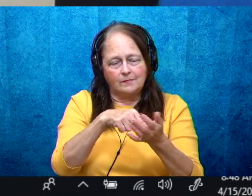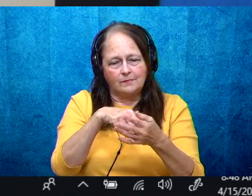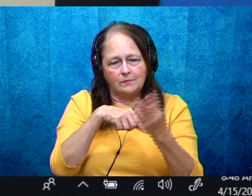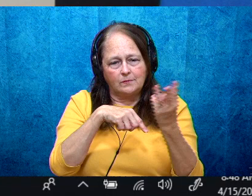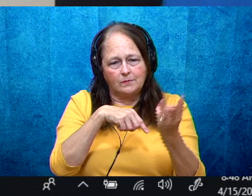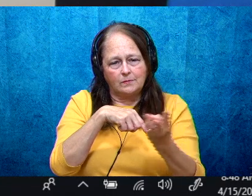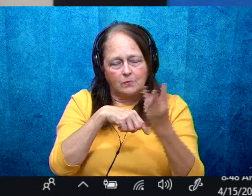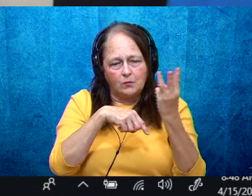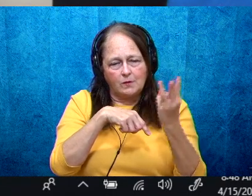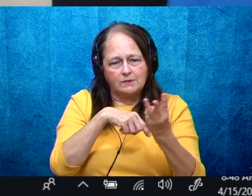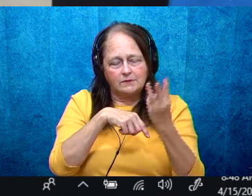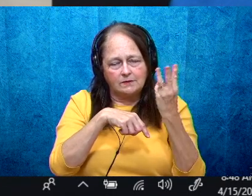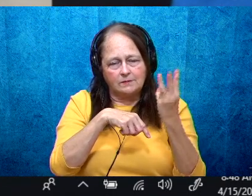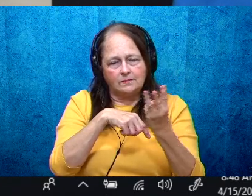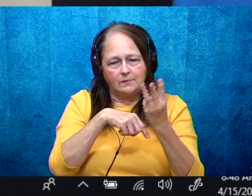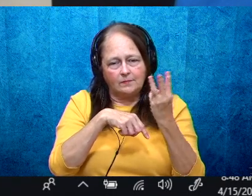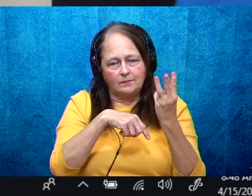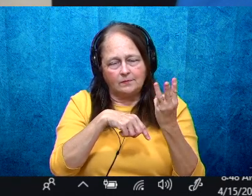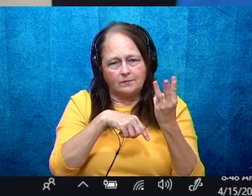Wednesday,